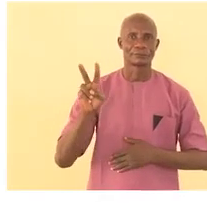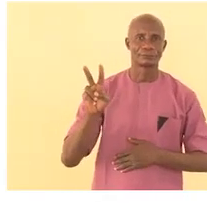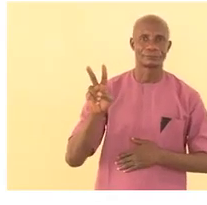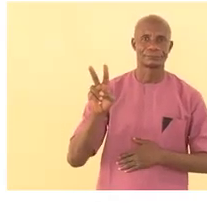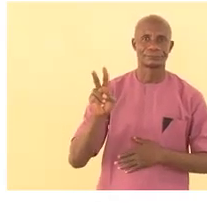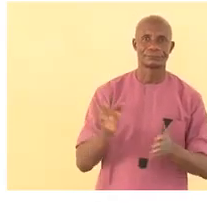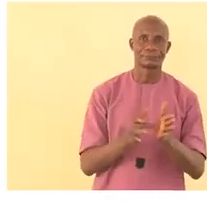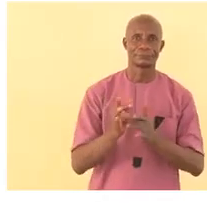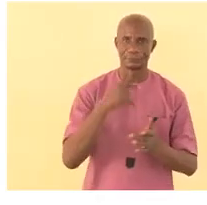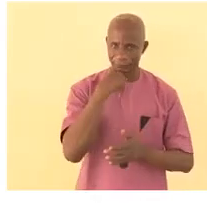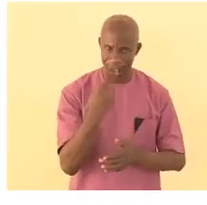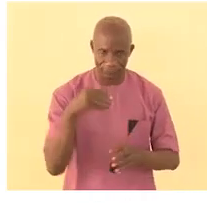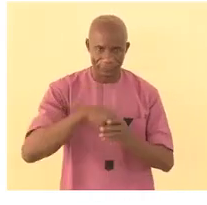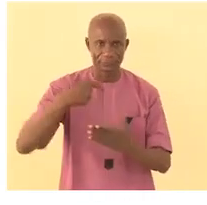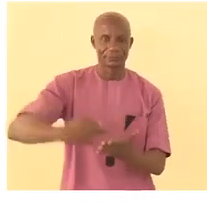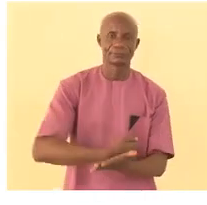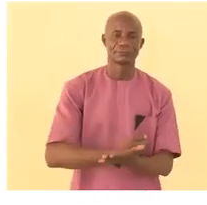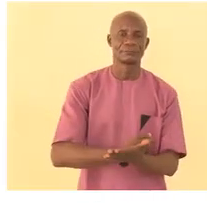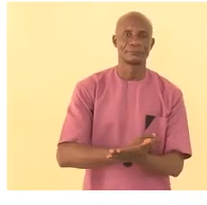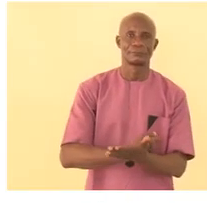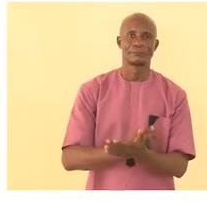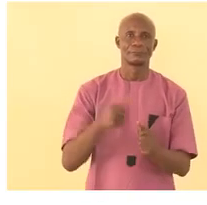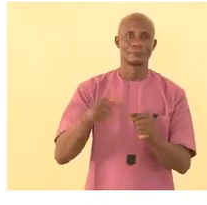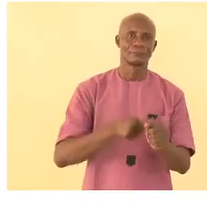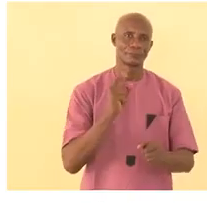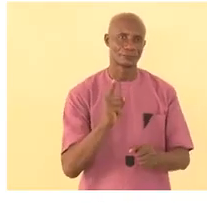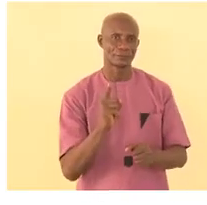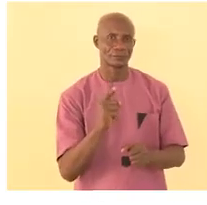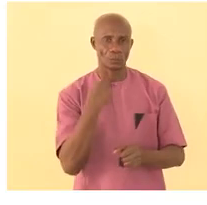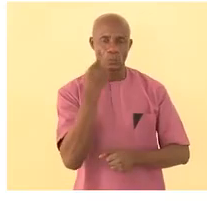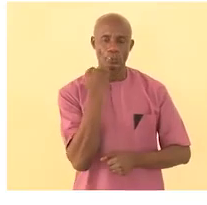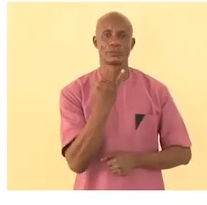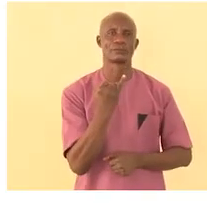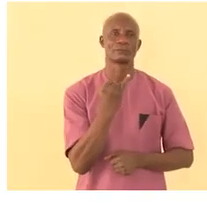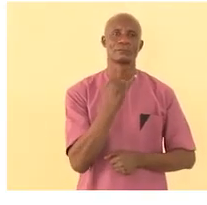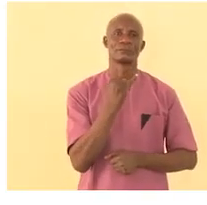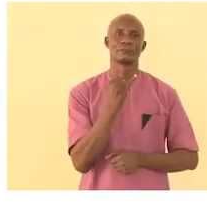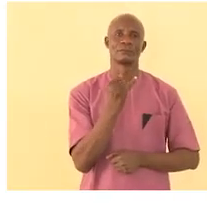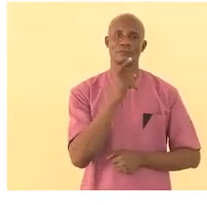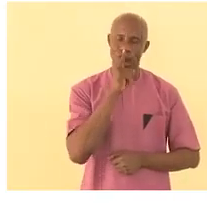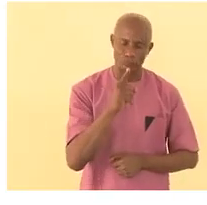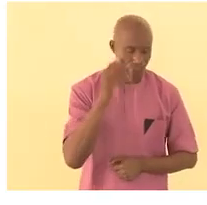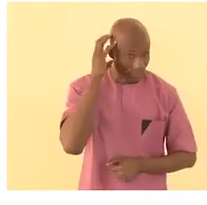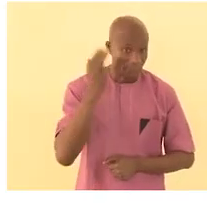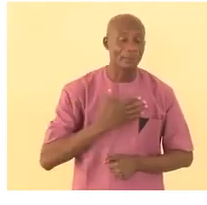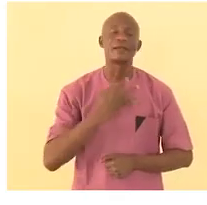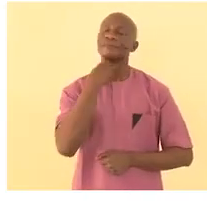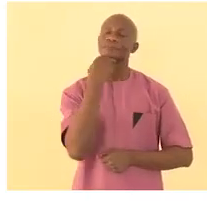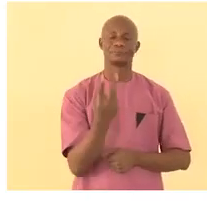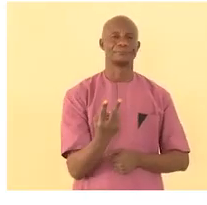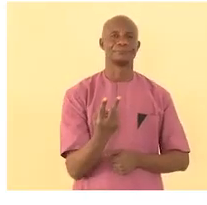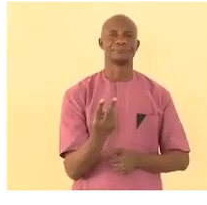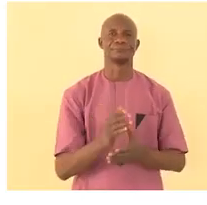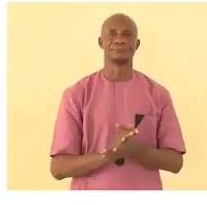Question 2, Jesus says in the gospel, "Everyone who is of the truth hears my